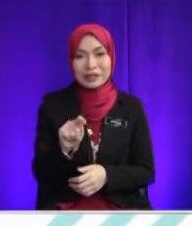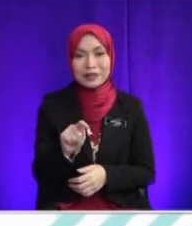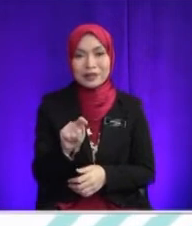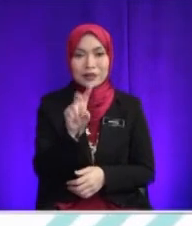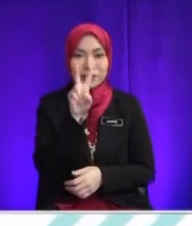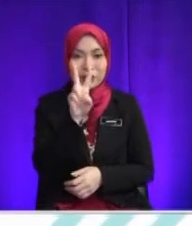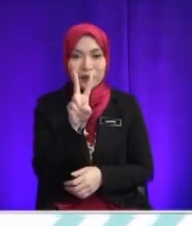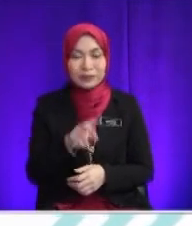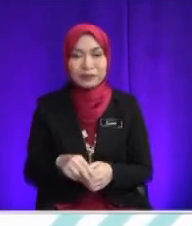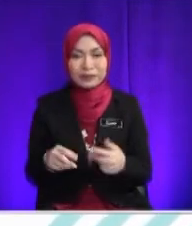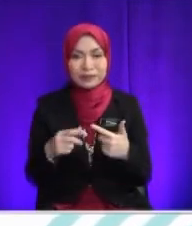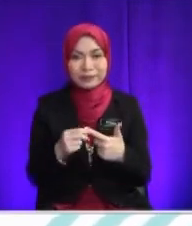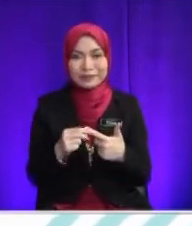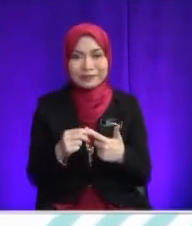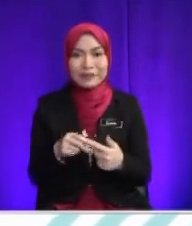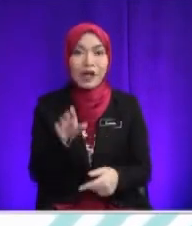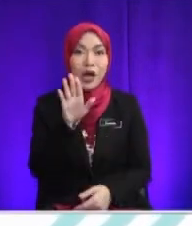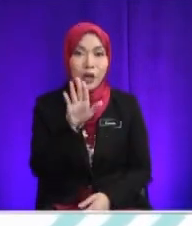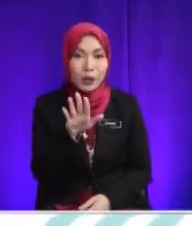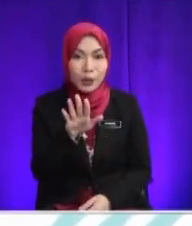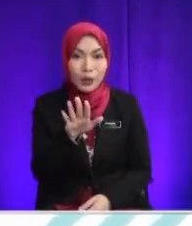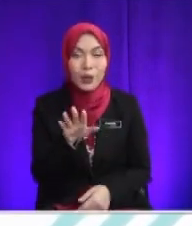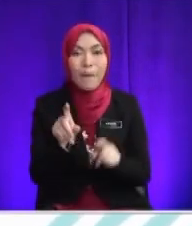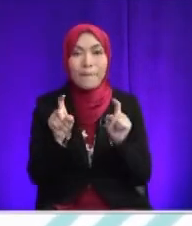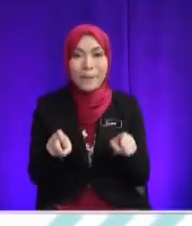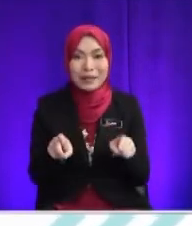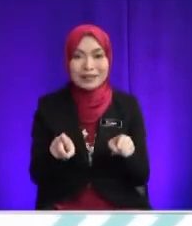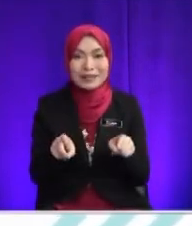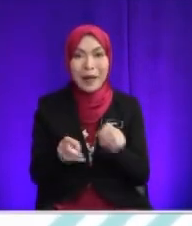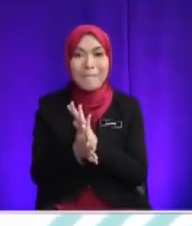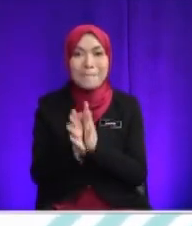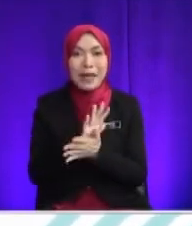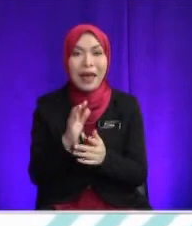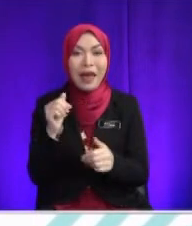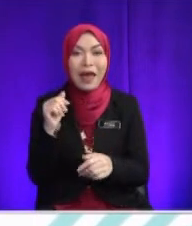at school. So you're going to try to replace the word must. Okay, let's